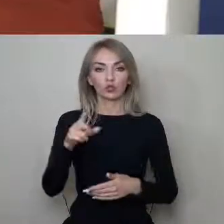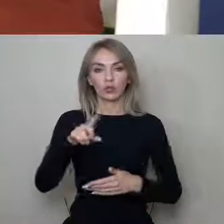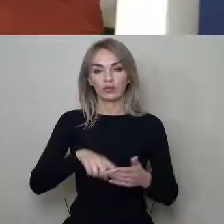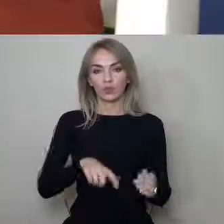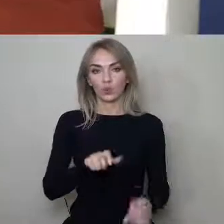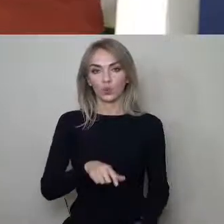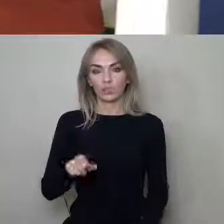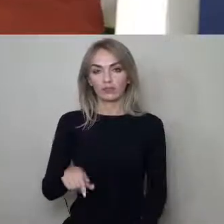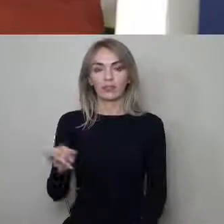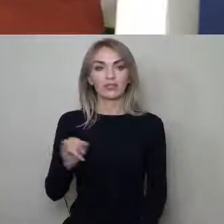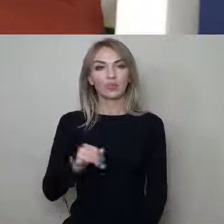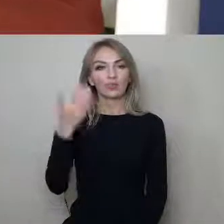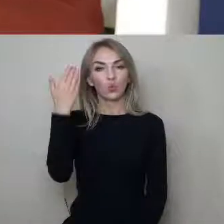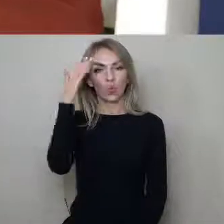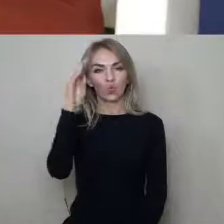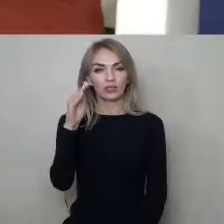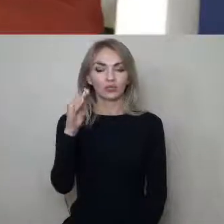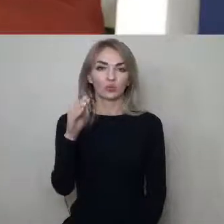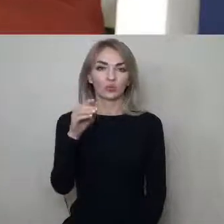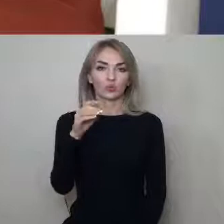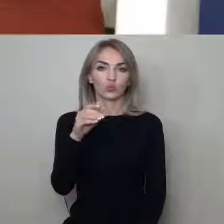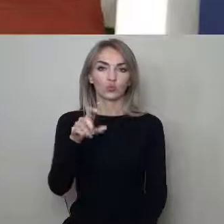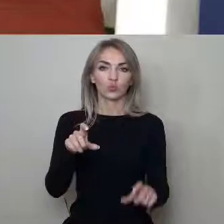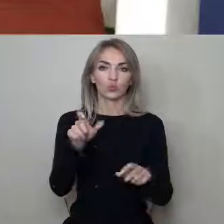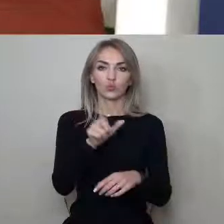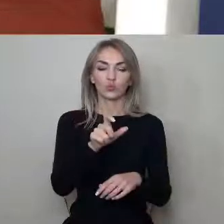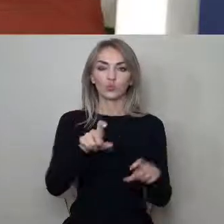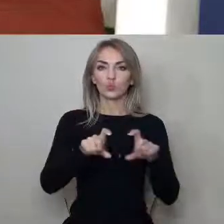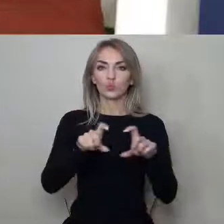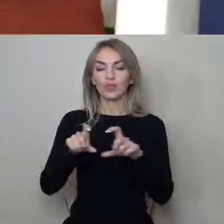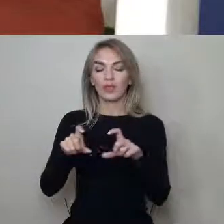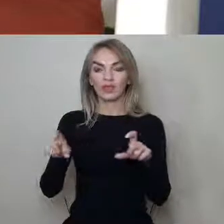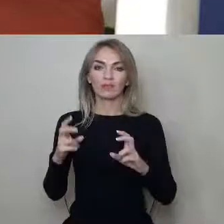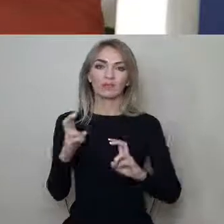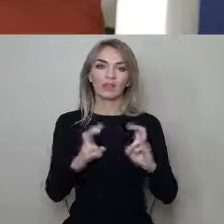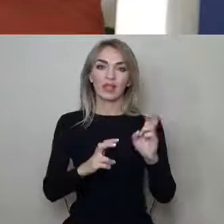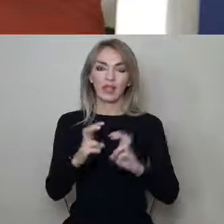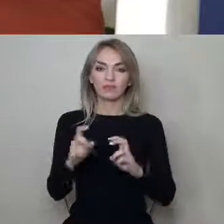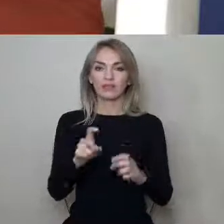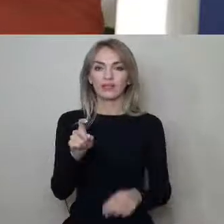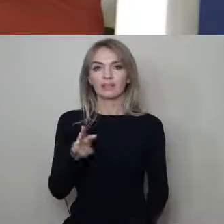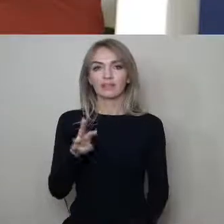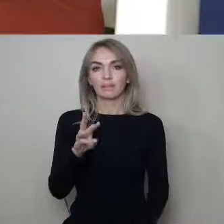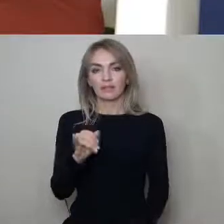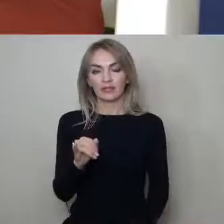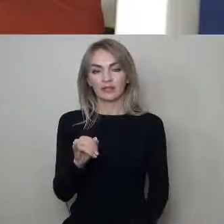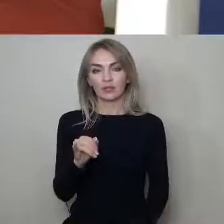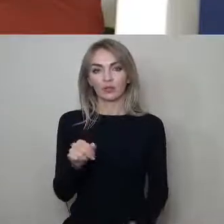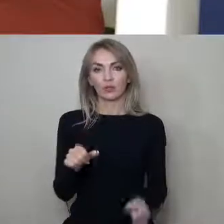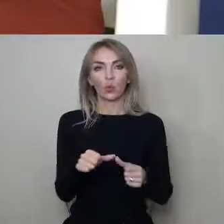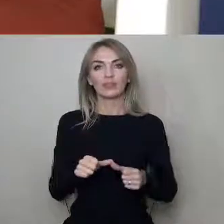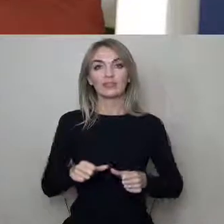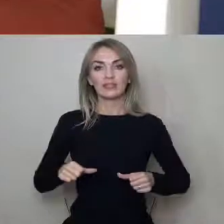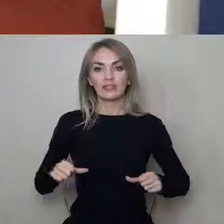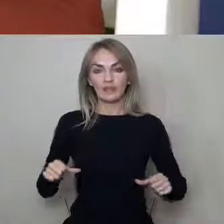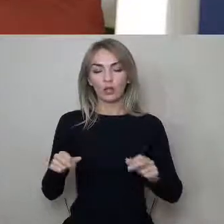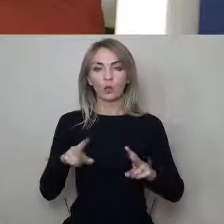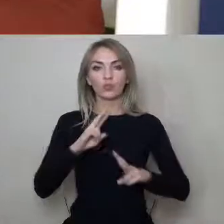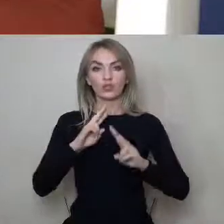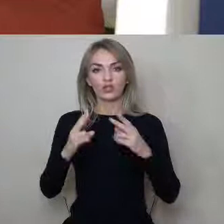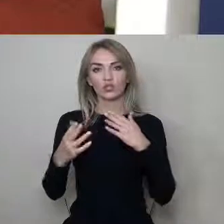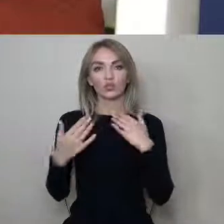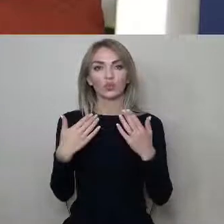their proxies, so you can do that. Well, enterprises, mass media, or anything like that. So